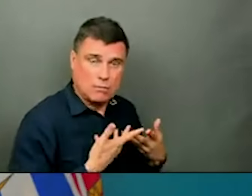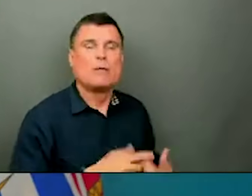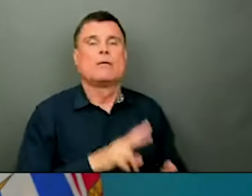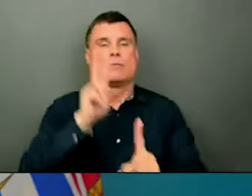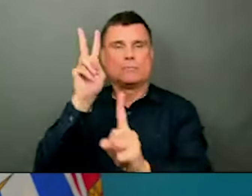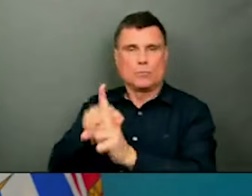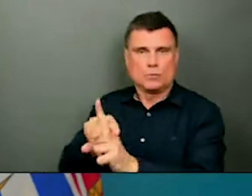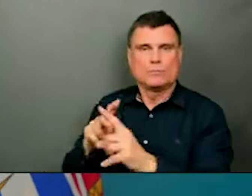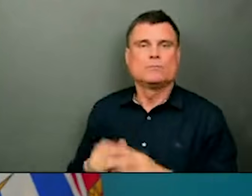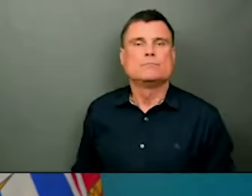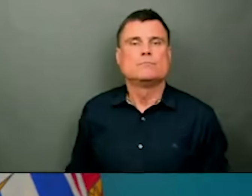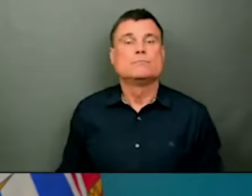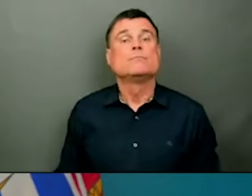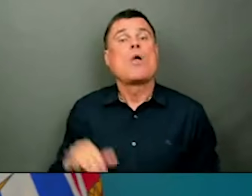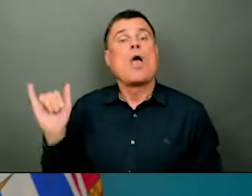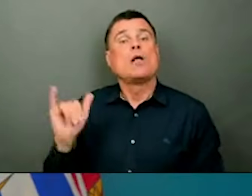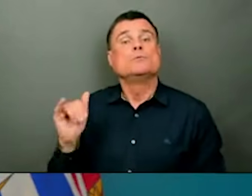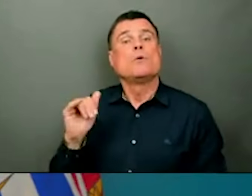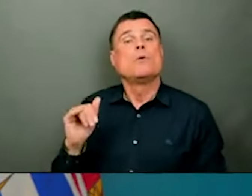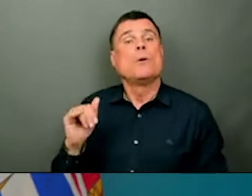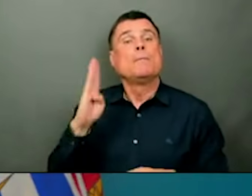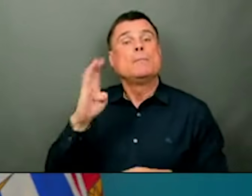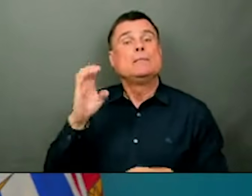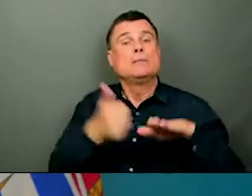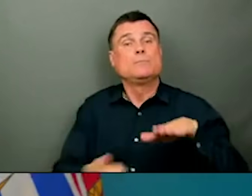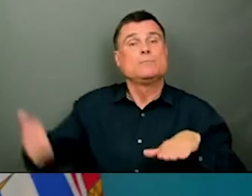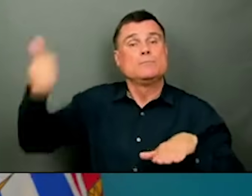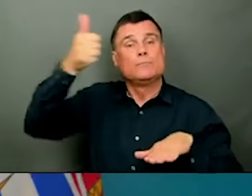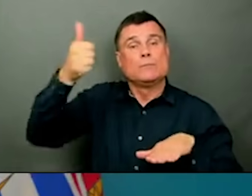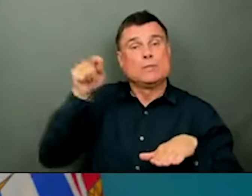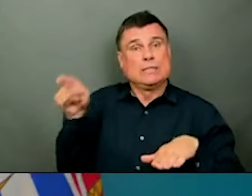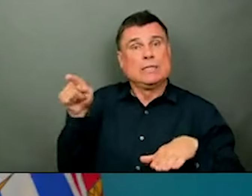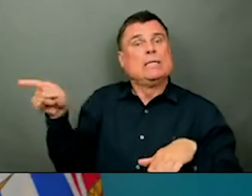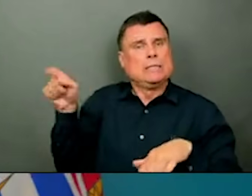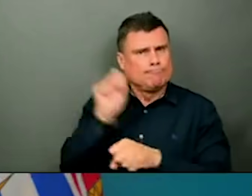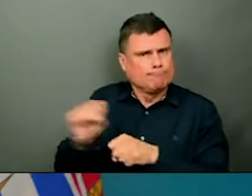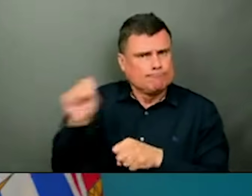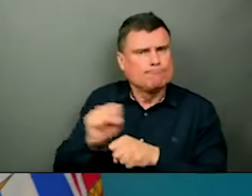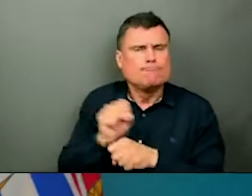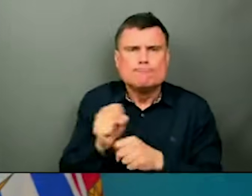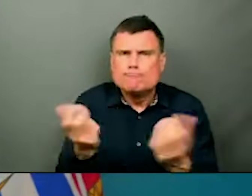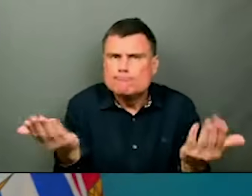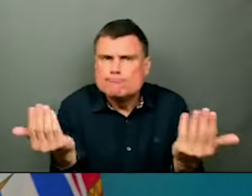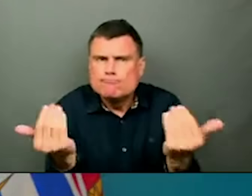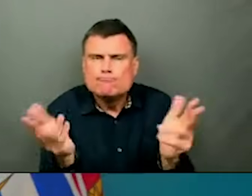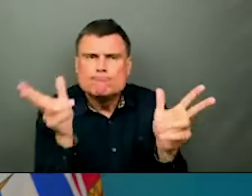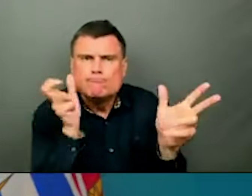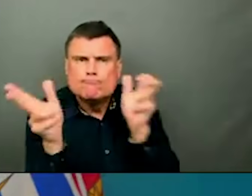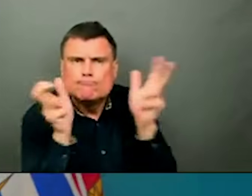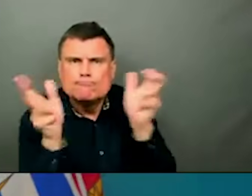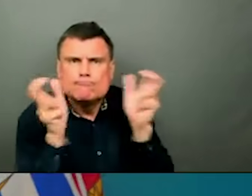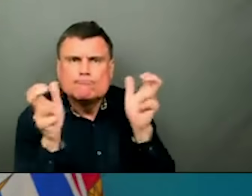well in the efforts led by the Premier this week in listening and learning and applying what we've been told by